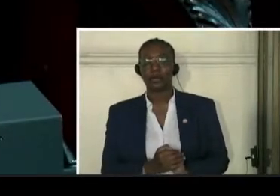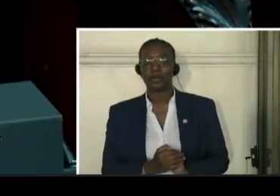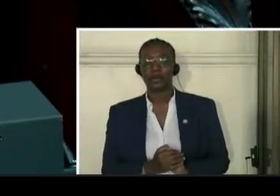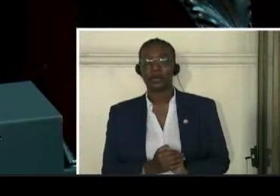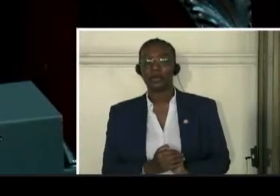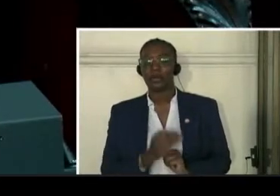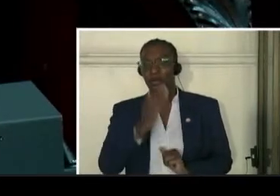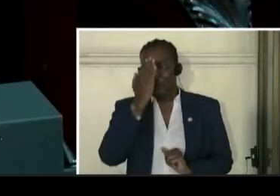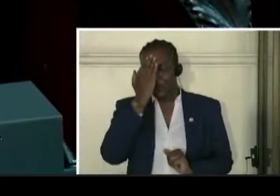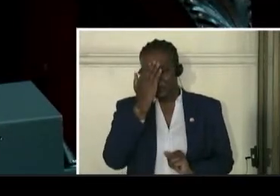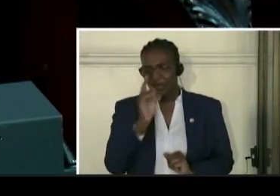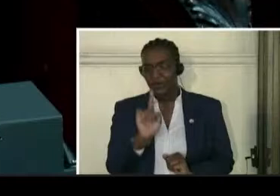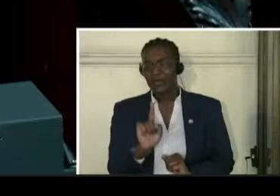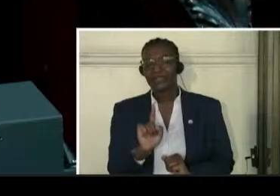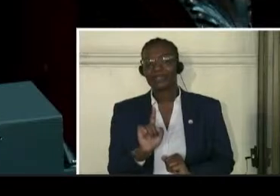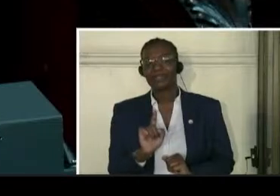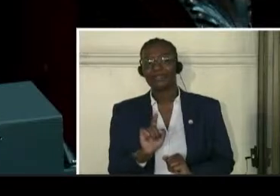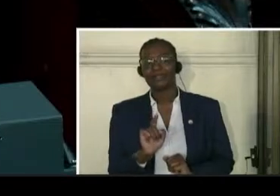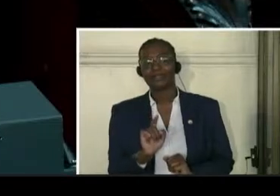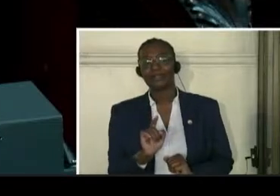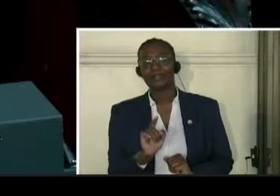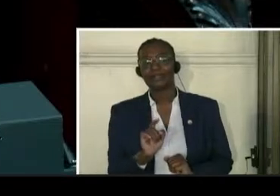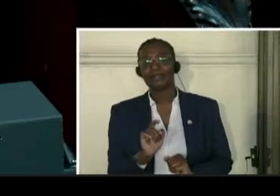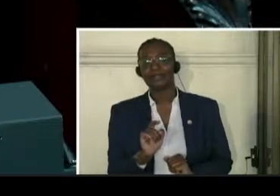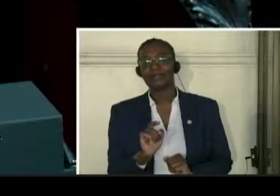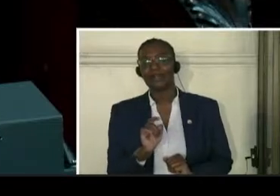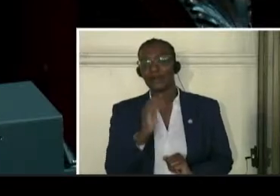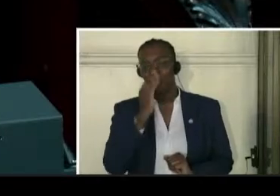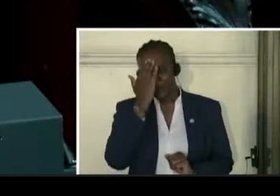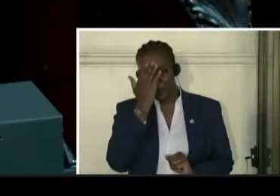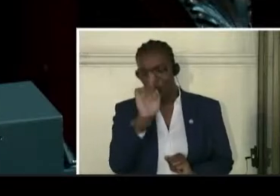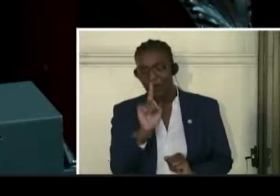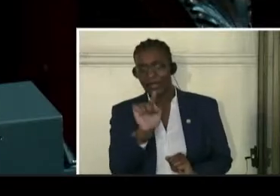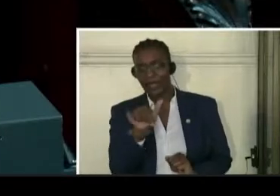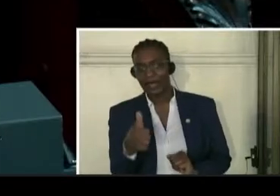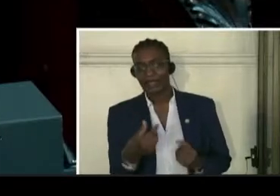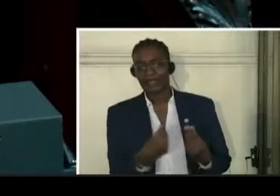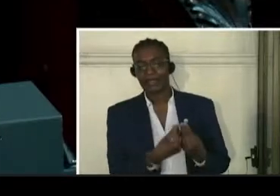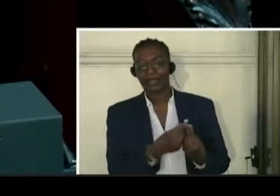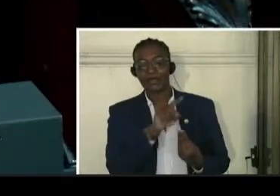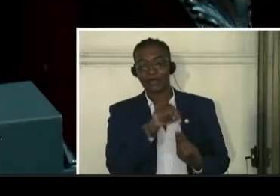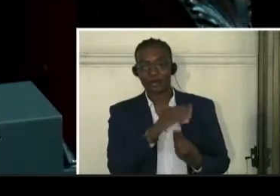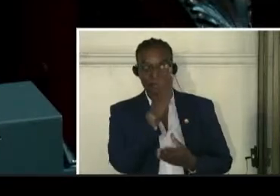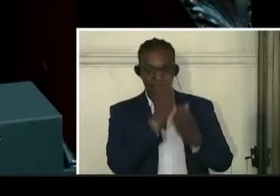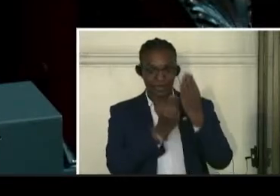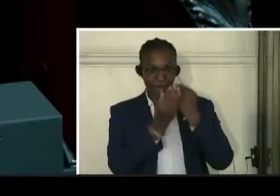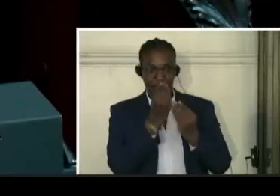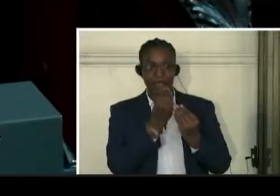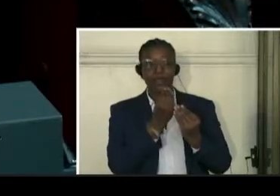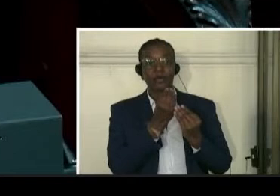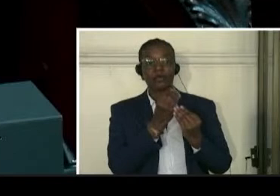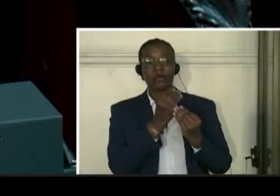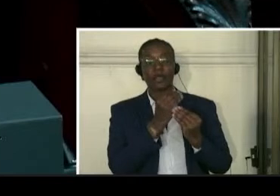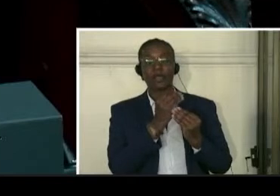You know, and you know, any yezinto that you need to learn coming into